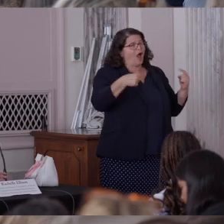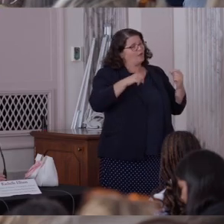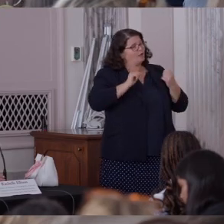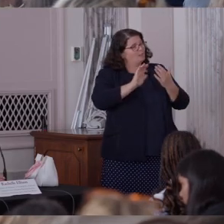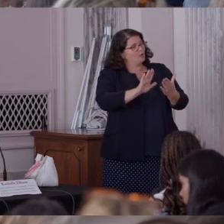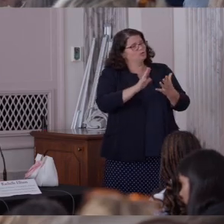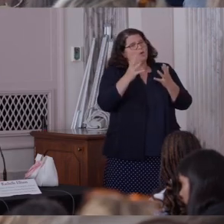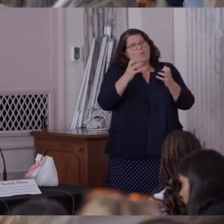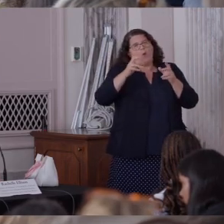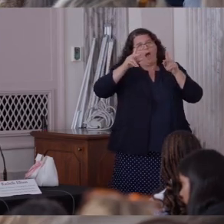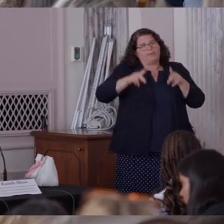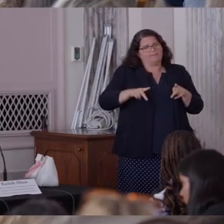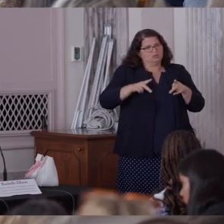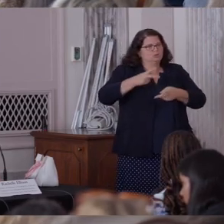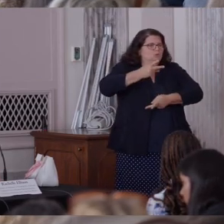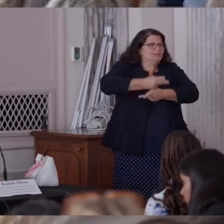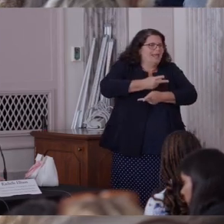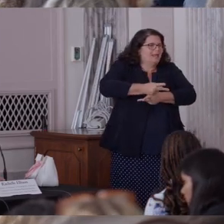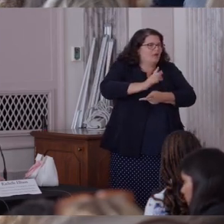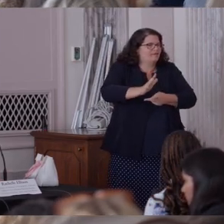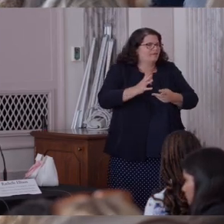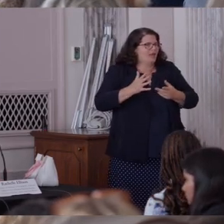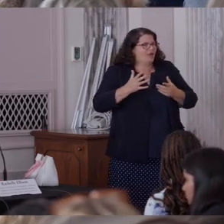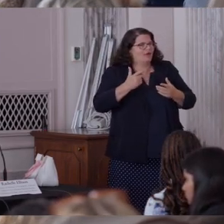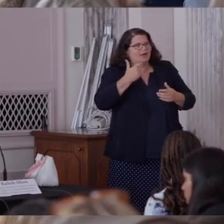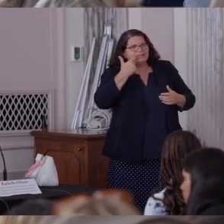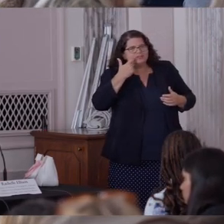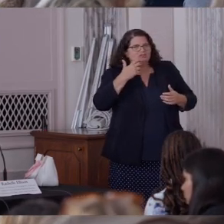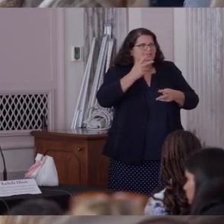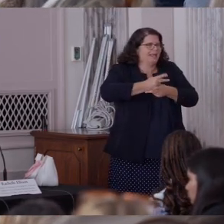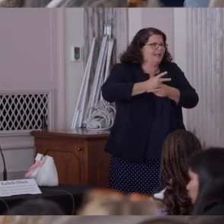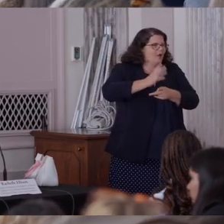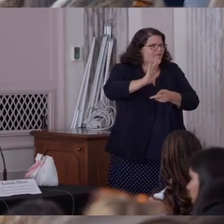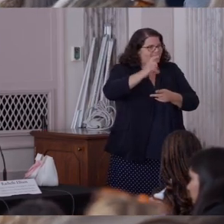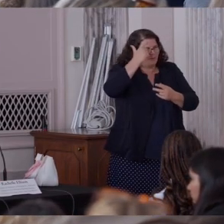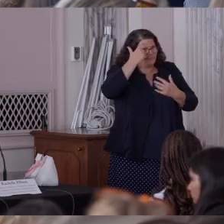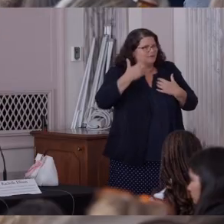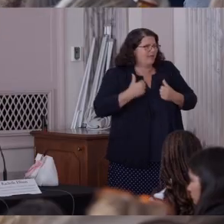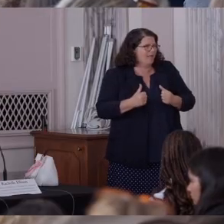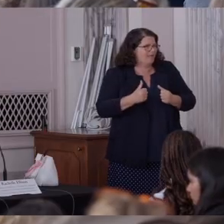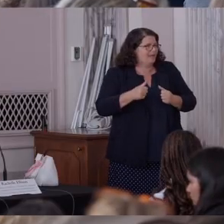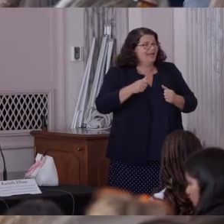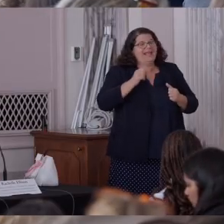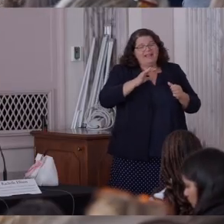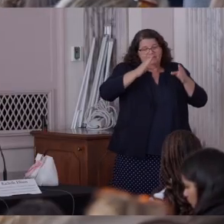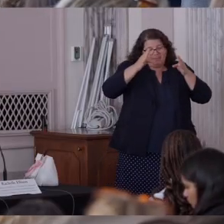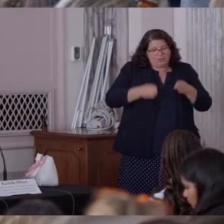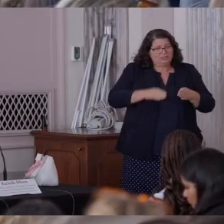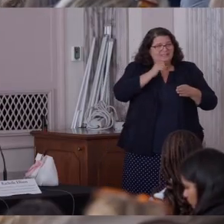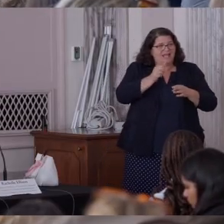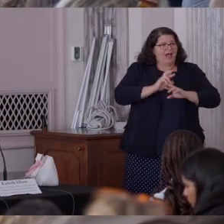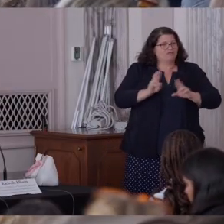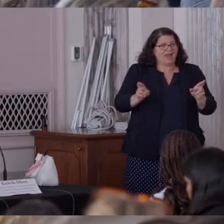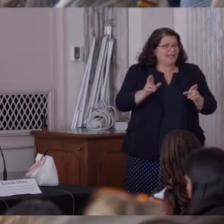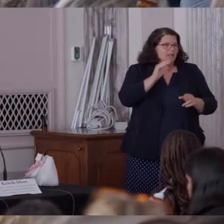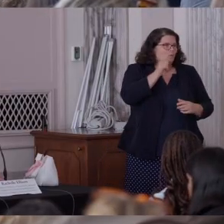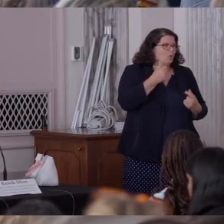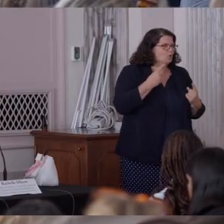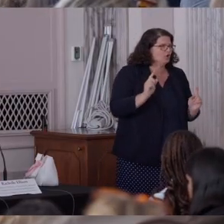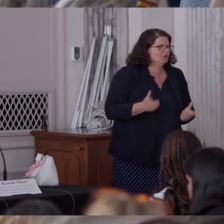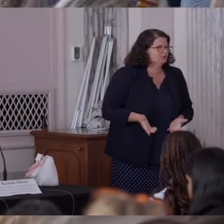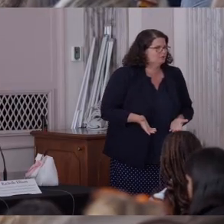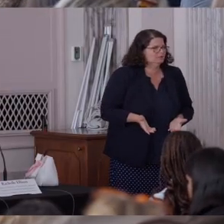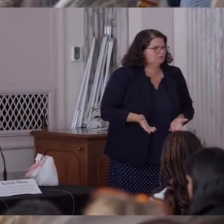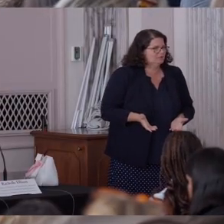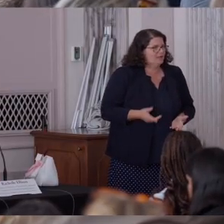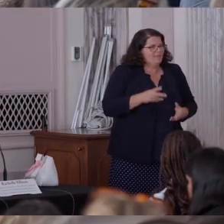care of their mental health or substance abuse disorder, the reason it doesn't work is if a person isn't ready, it's not going to work anyway. If a